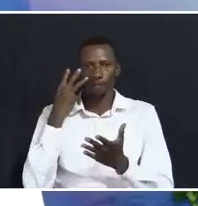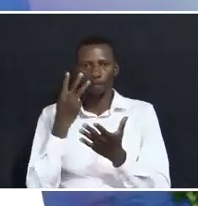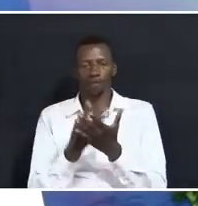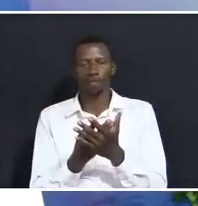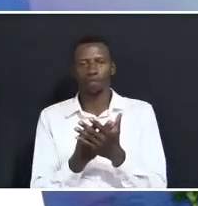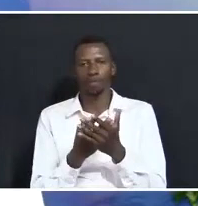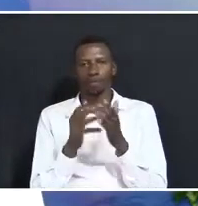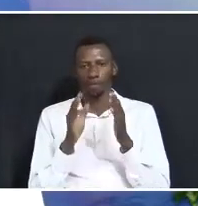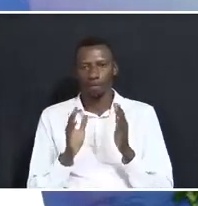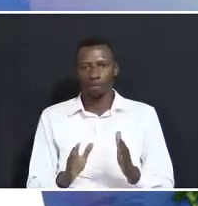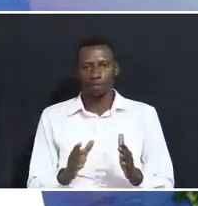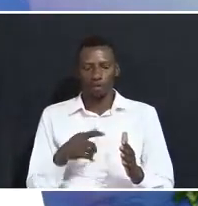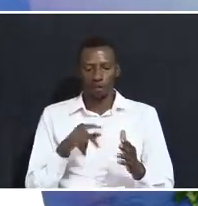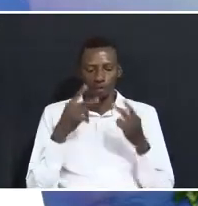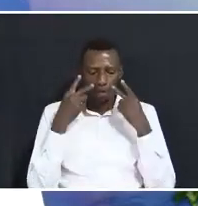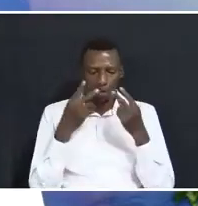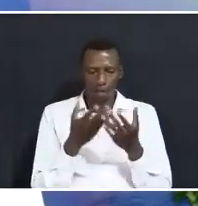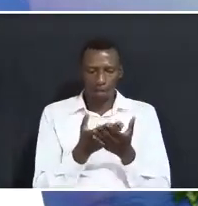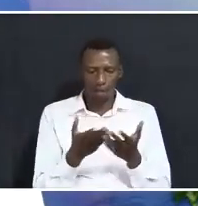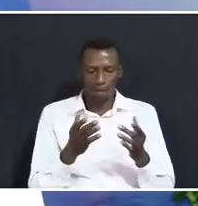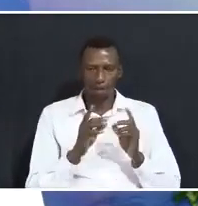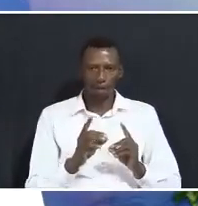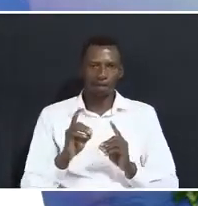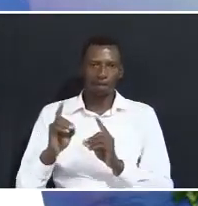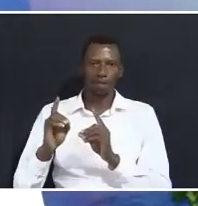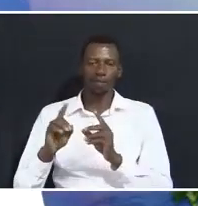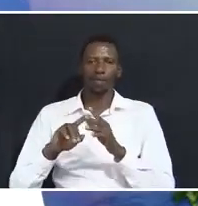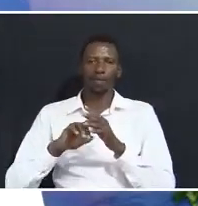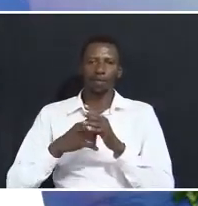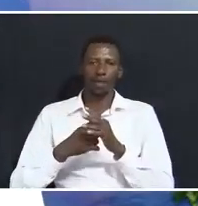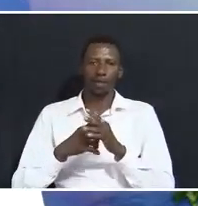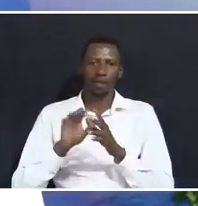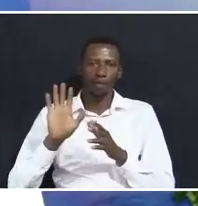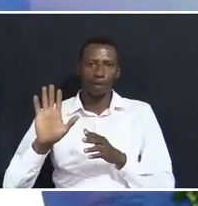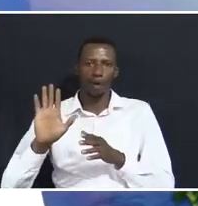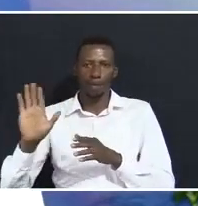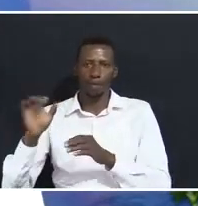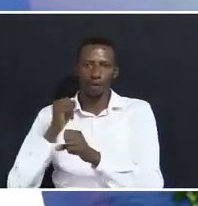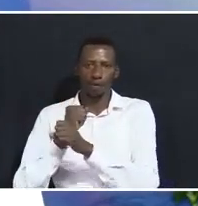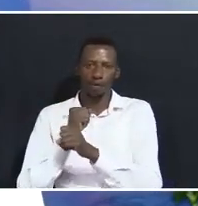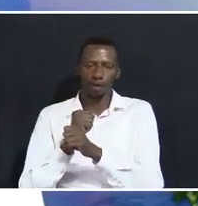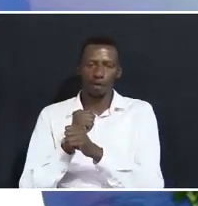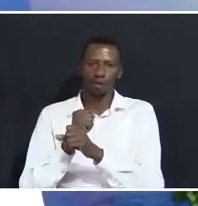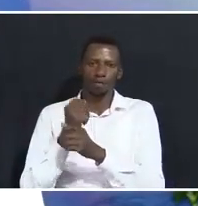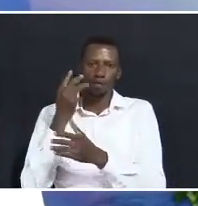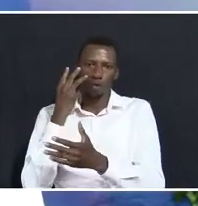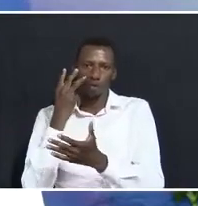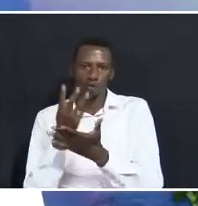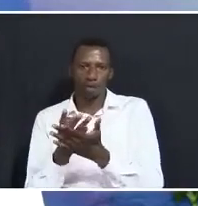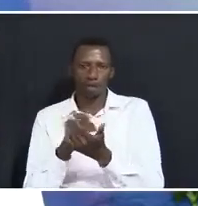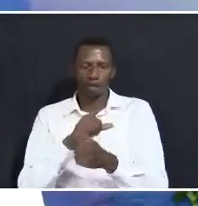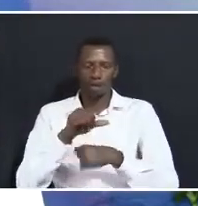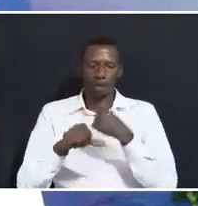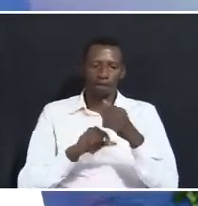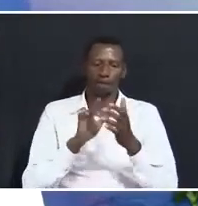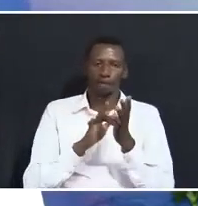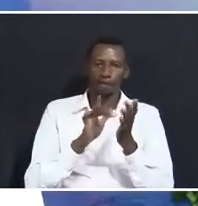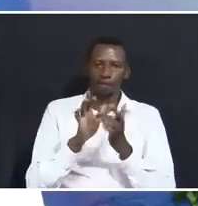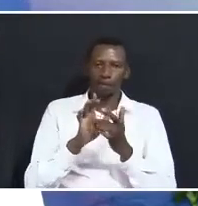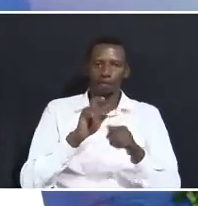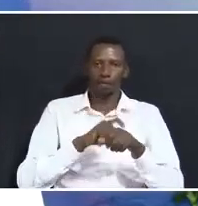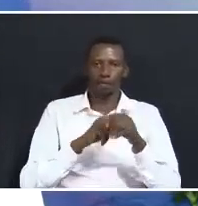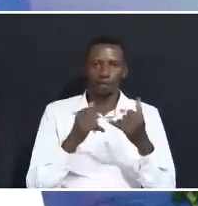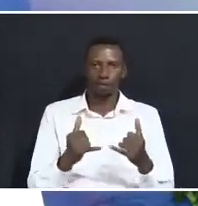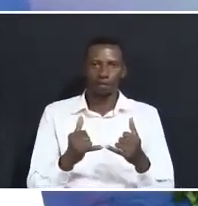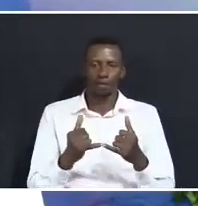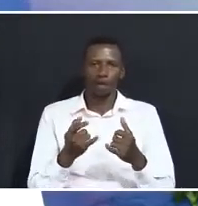disciples starting the work of their witness about Jesus right now. Of course, a few times he had asked them